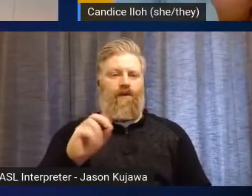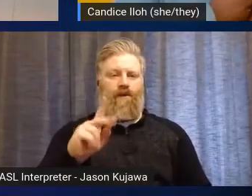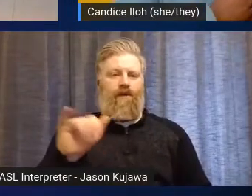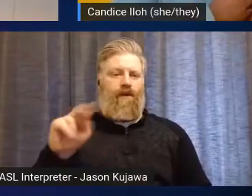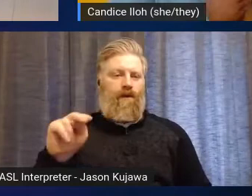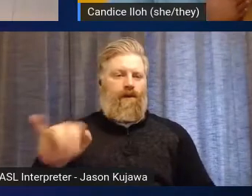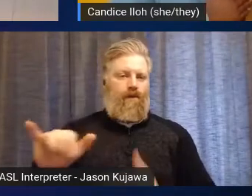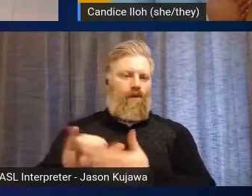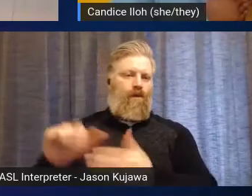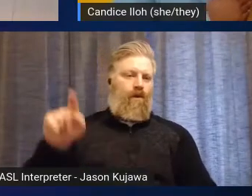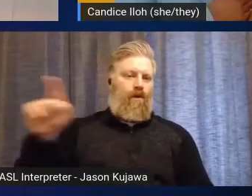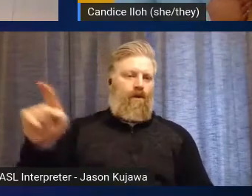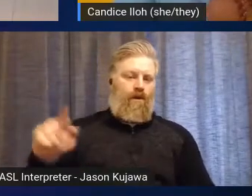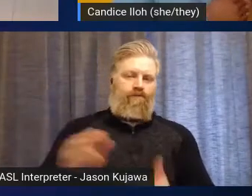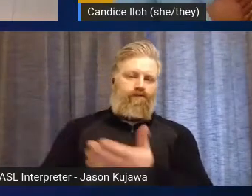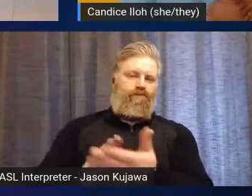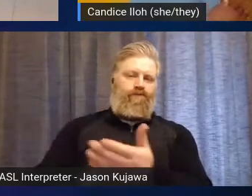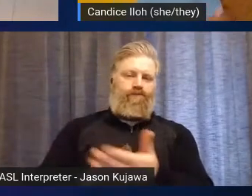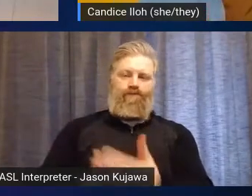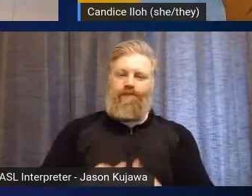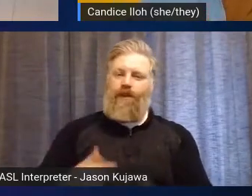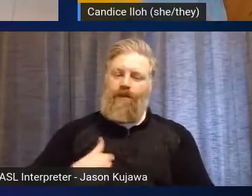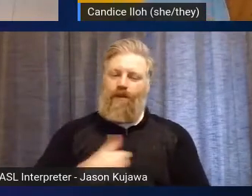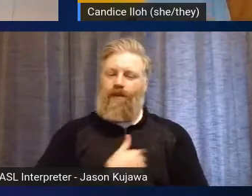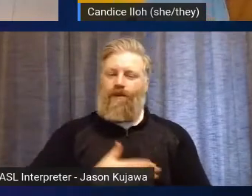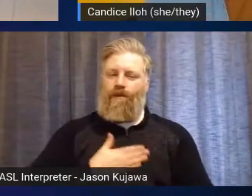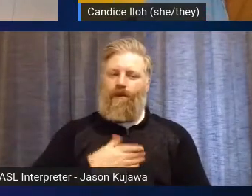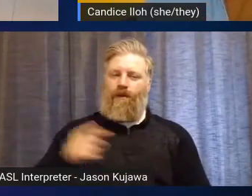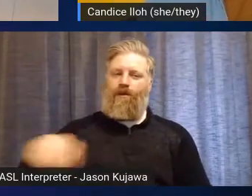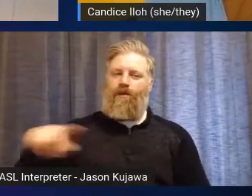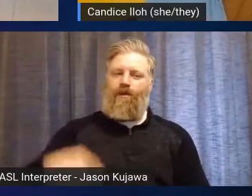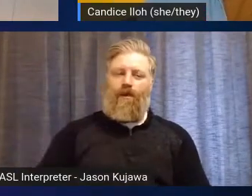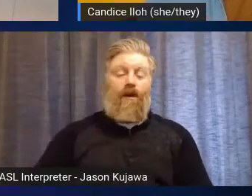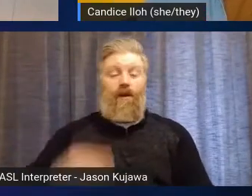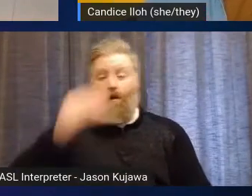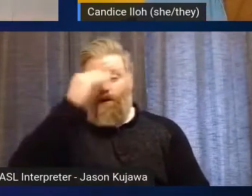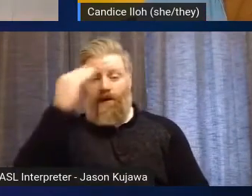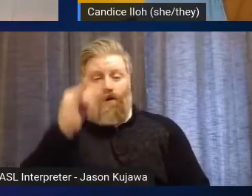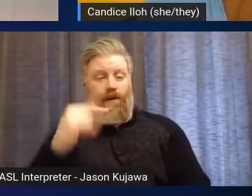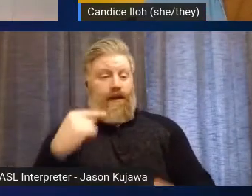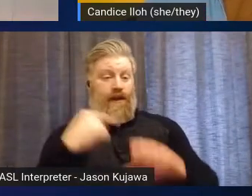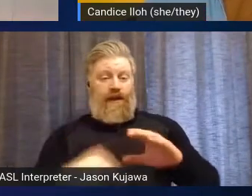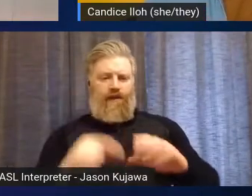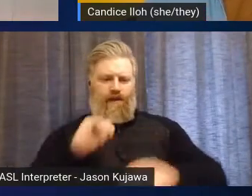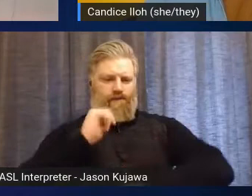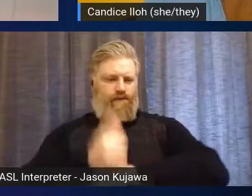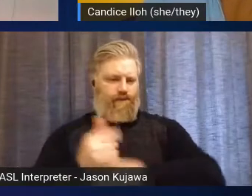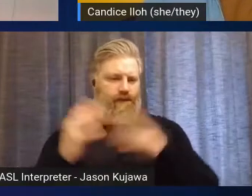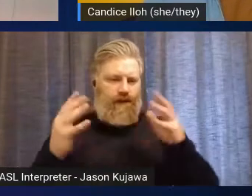York. Shout out to you, Lucas. We appreciate you. Just so you all know, the email is set up. Please email